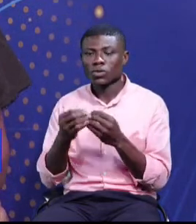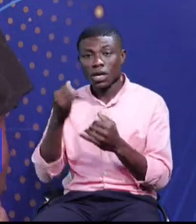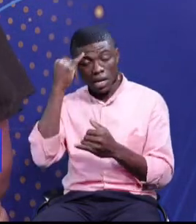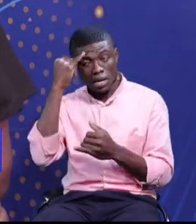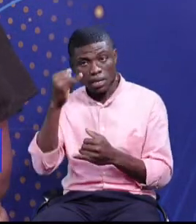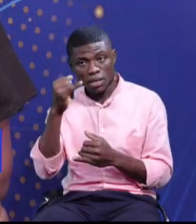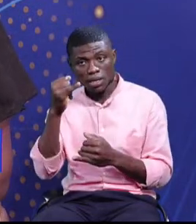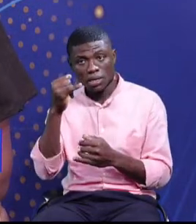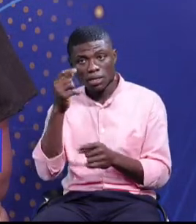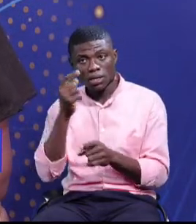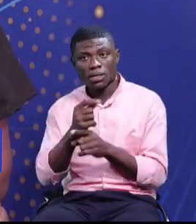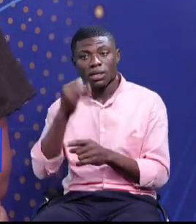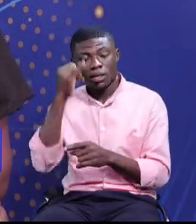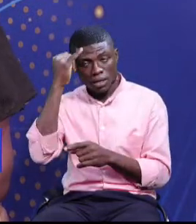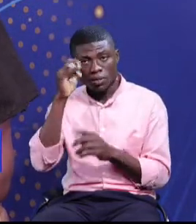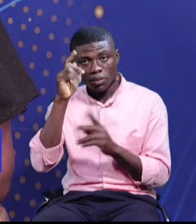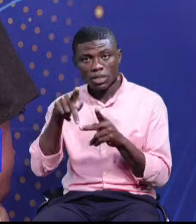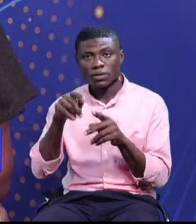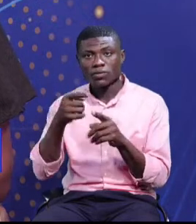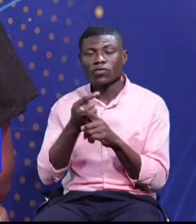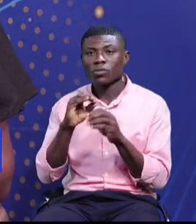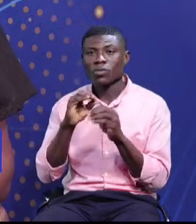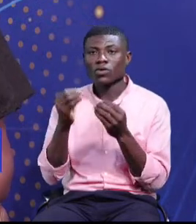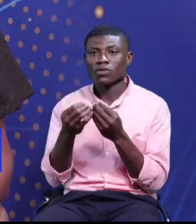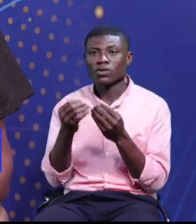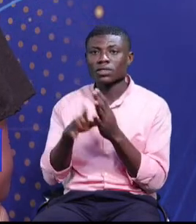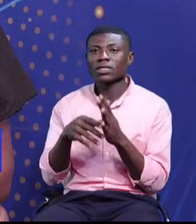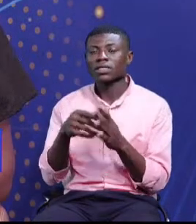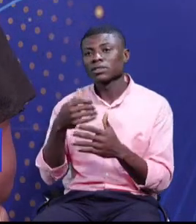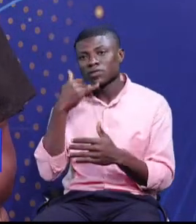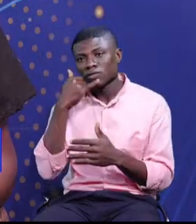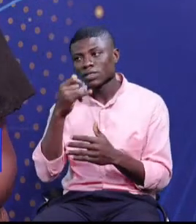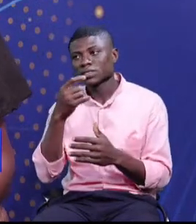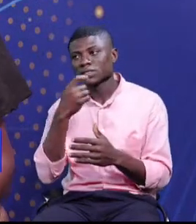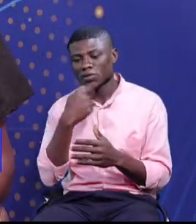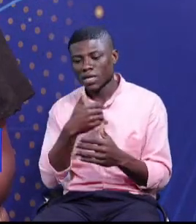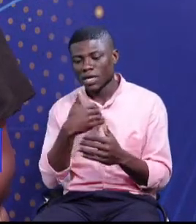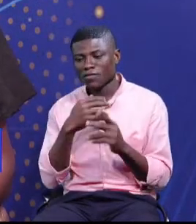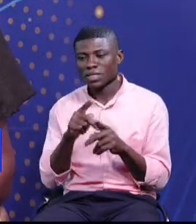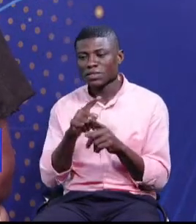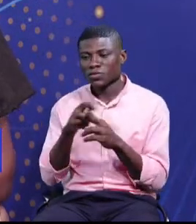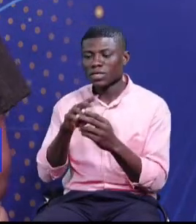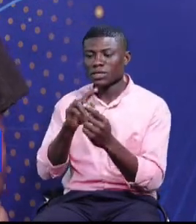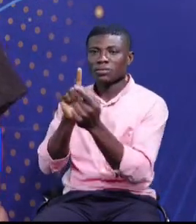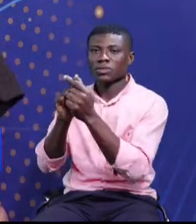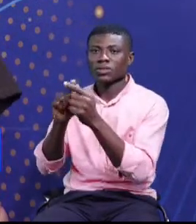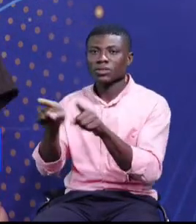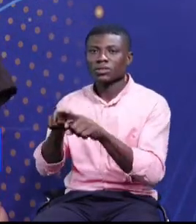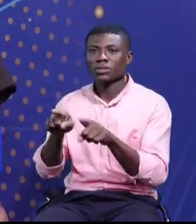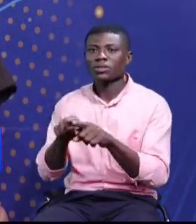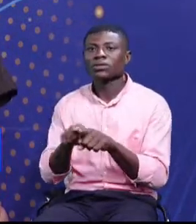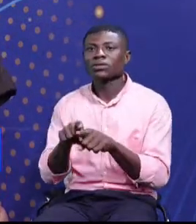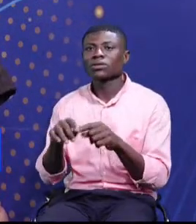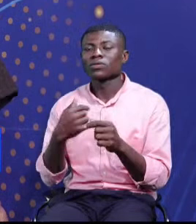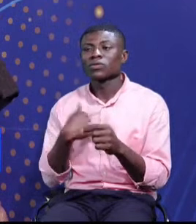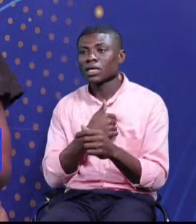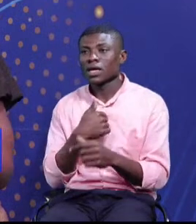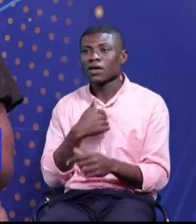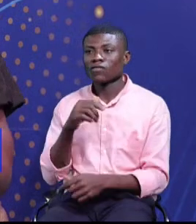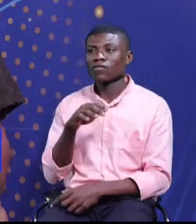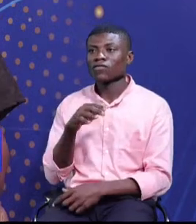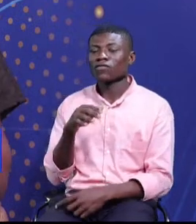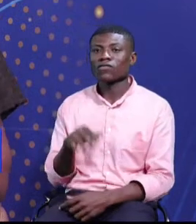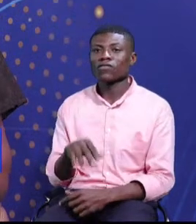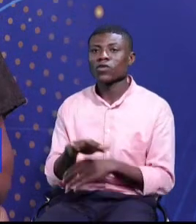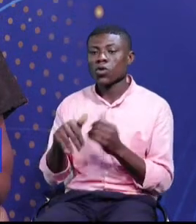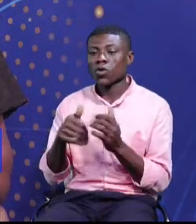idea is that somebody from that office can then call and say, hey, we've got a client who's so on and so forth. And then there's also their aftercare service. So even